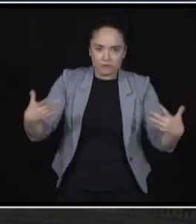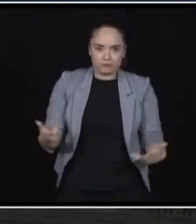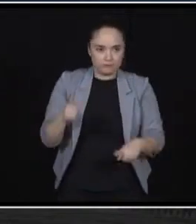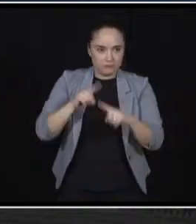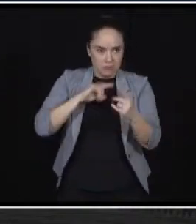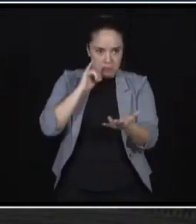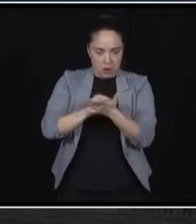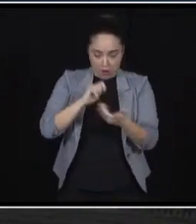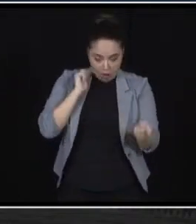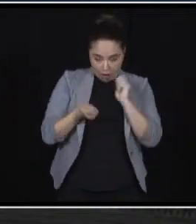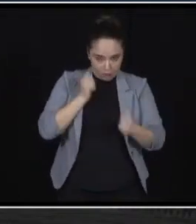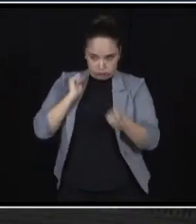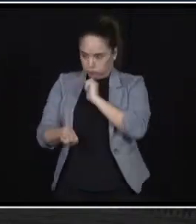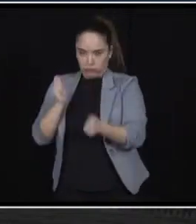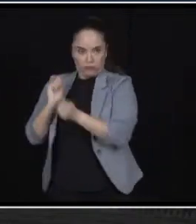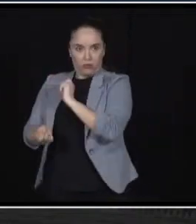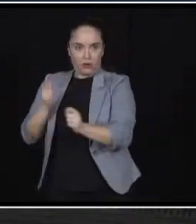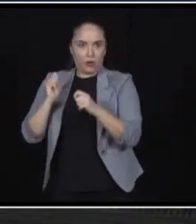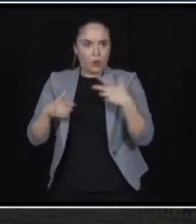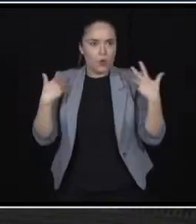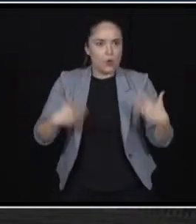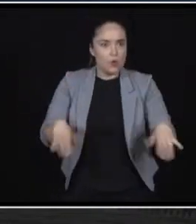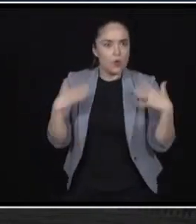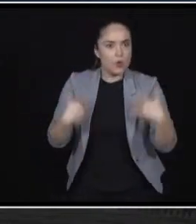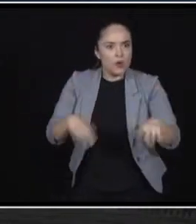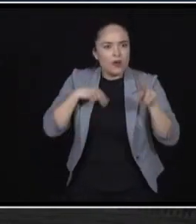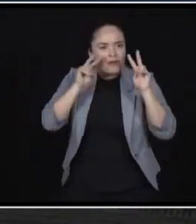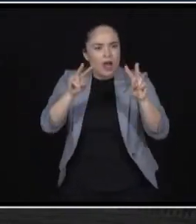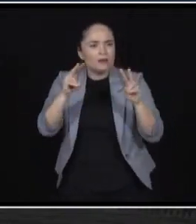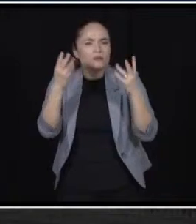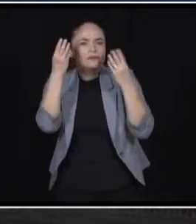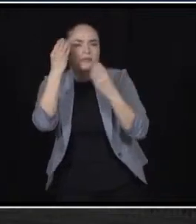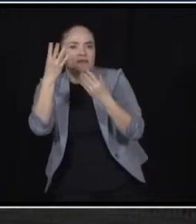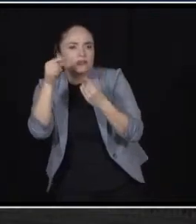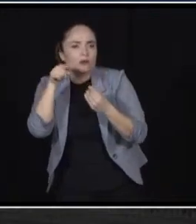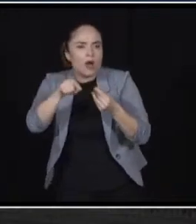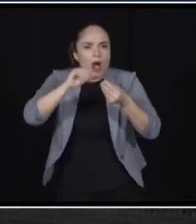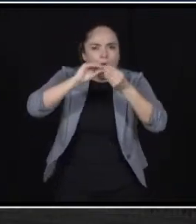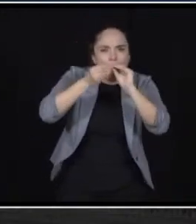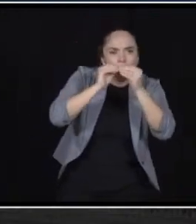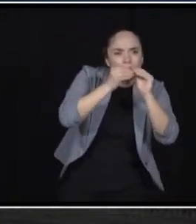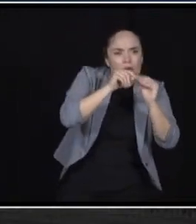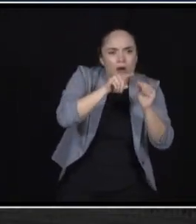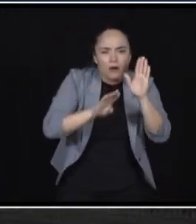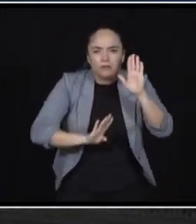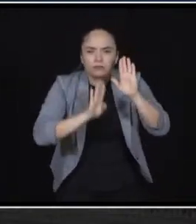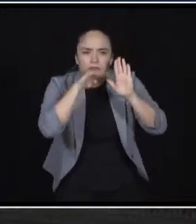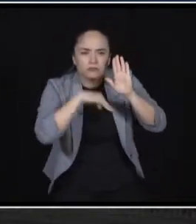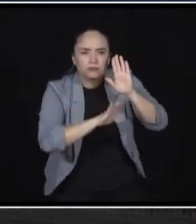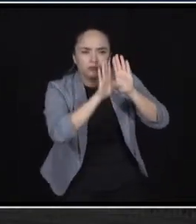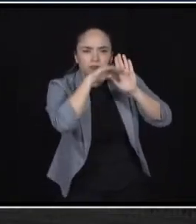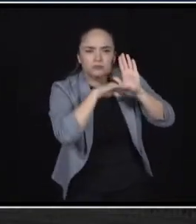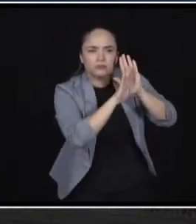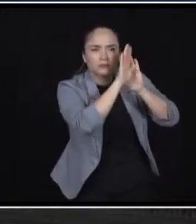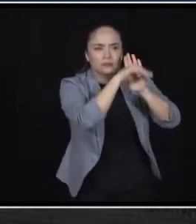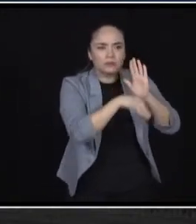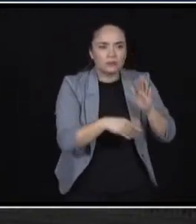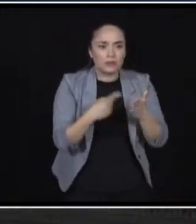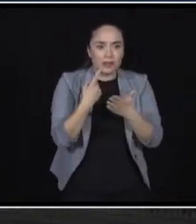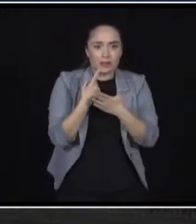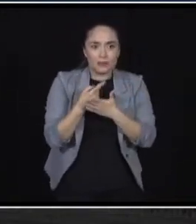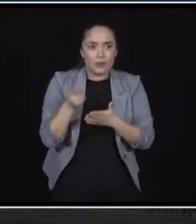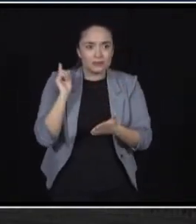see the data moving. A few days ago, we had 112 cases per 100,000 in Ontario. Today or yesterday, we